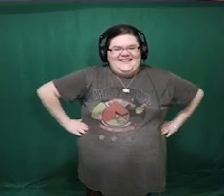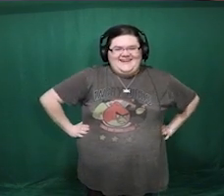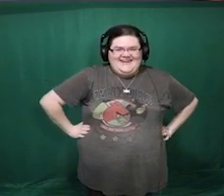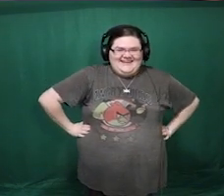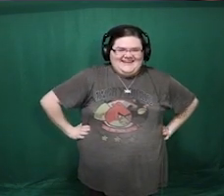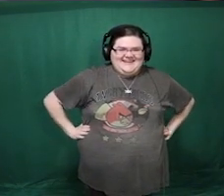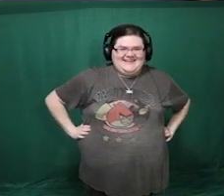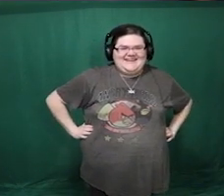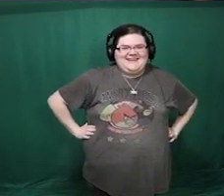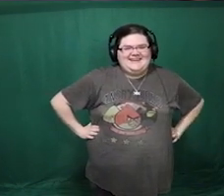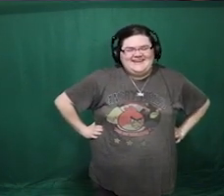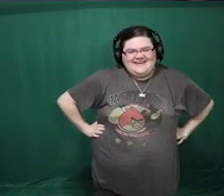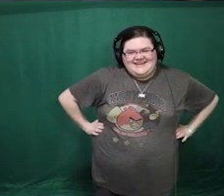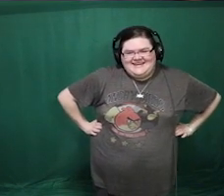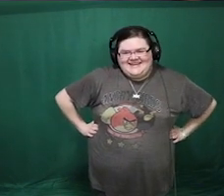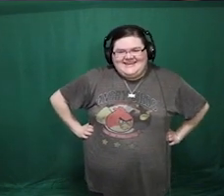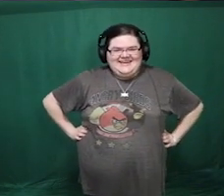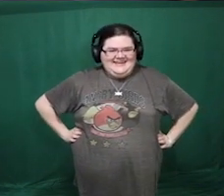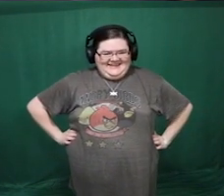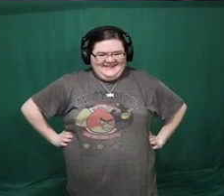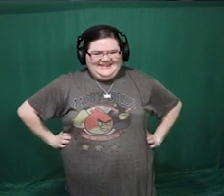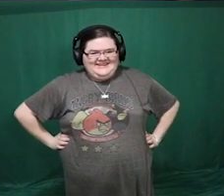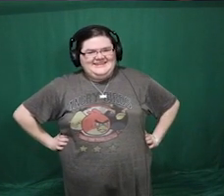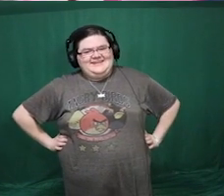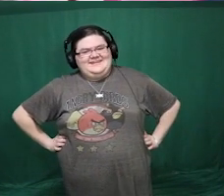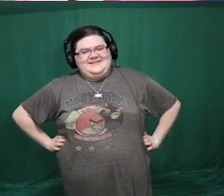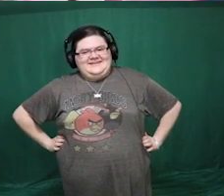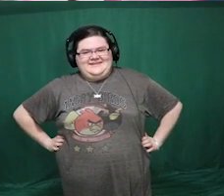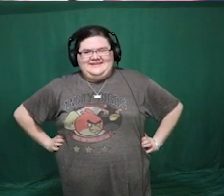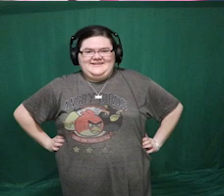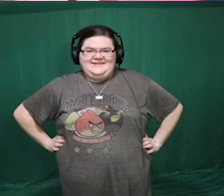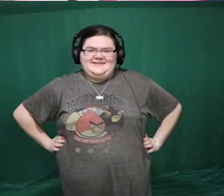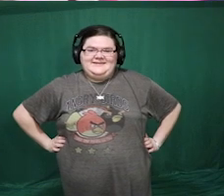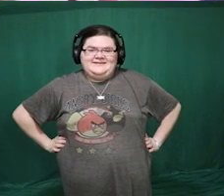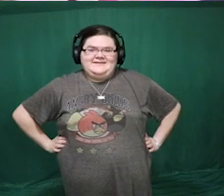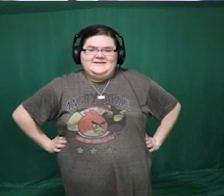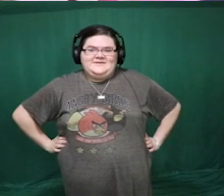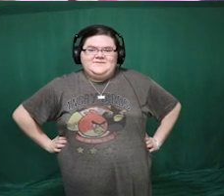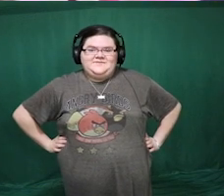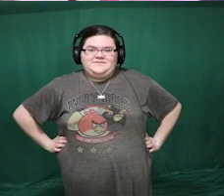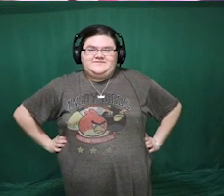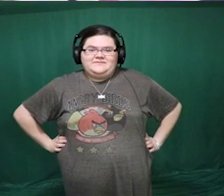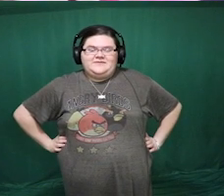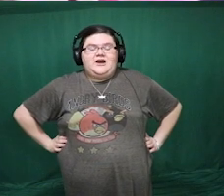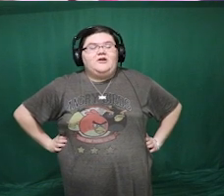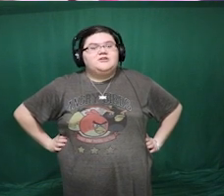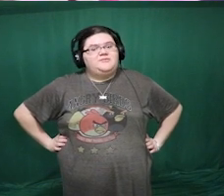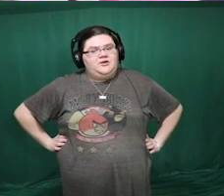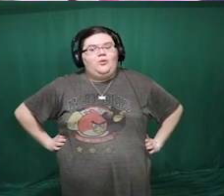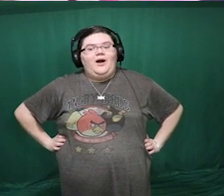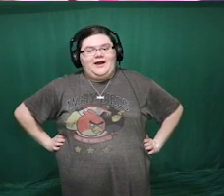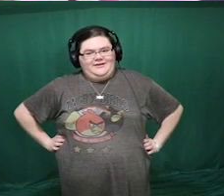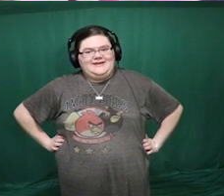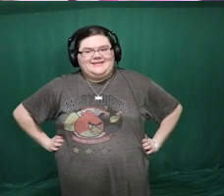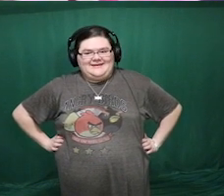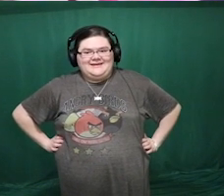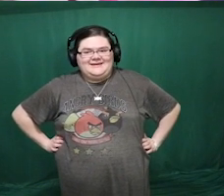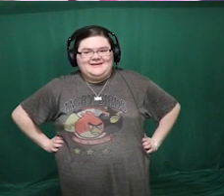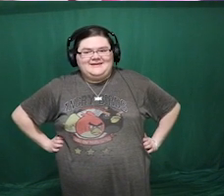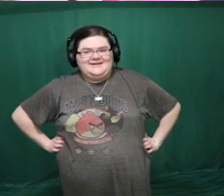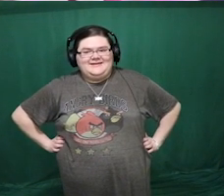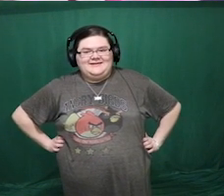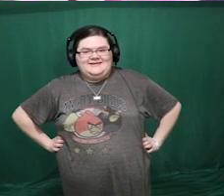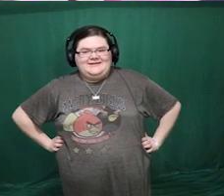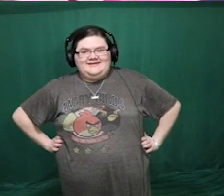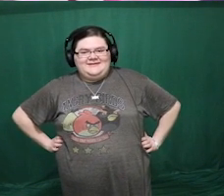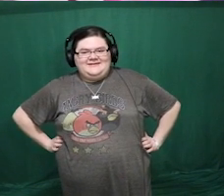for you. Oh my. I don't know if it's going to be pleasurable either. Bro, I wonder when the last time I actually played Trivial. Oh, it's been a while, Ethan. It's been a